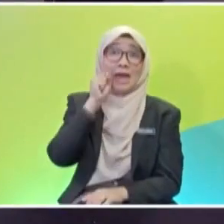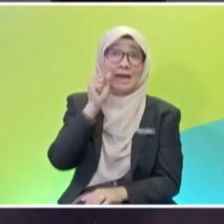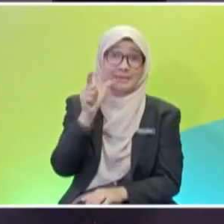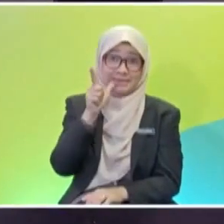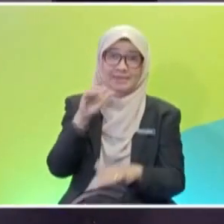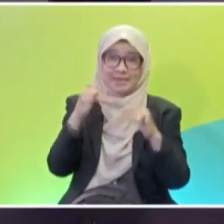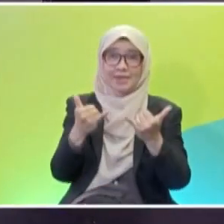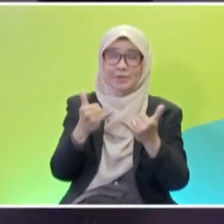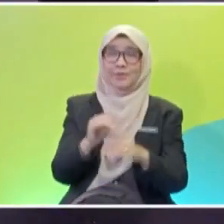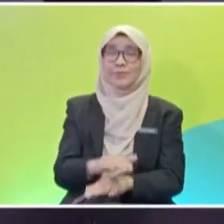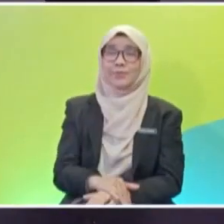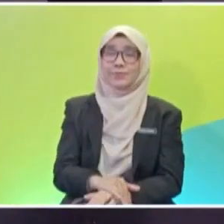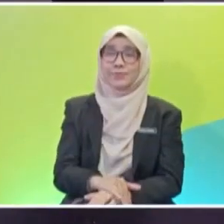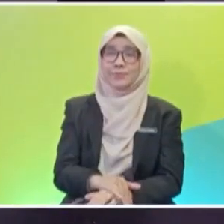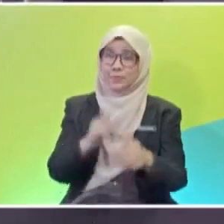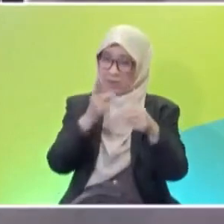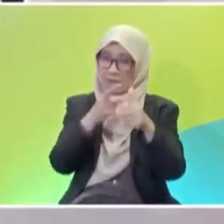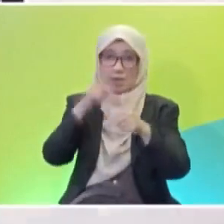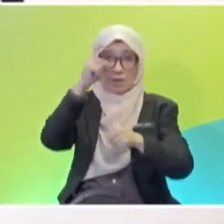to the second question later. Okay.